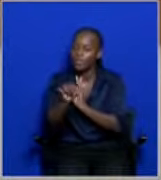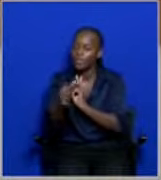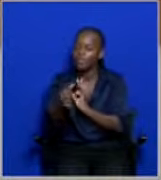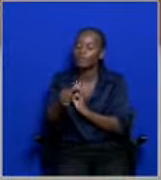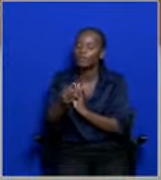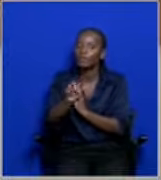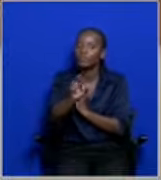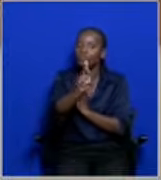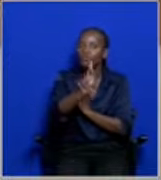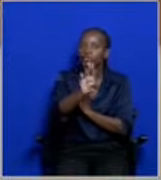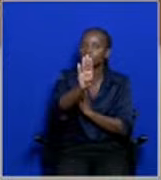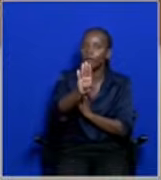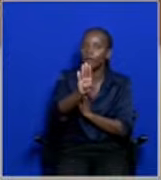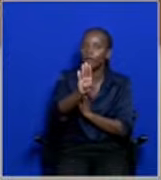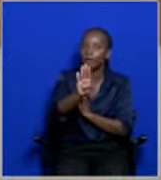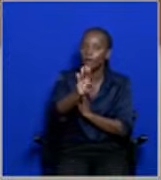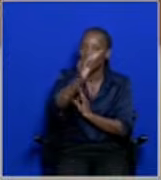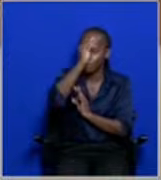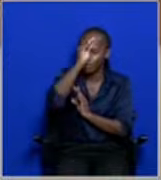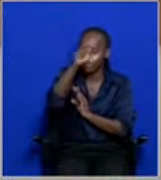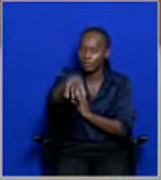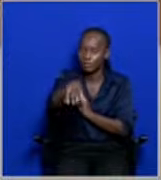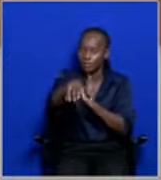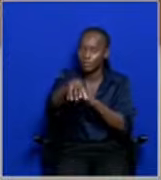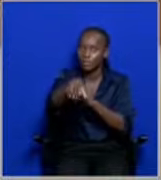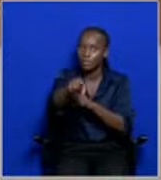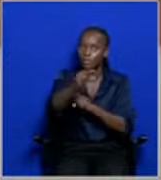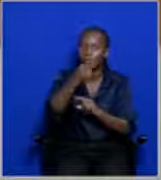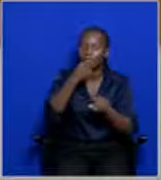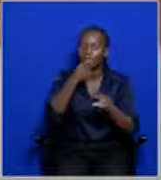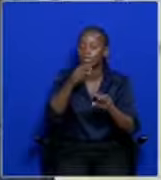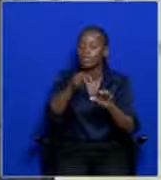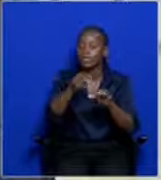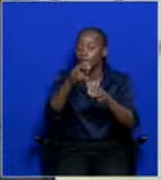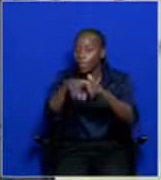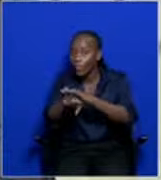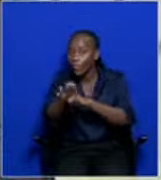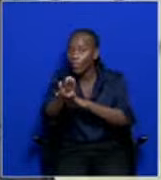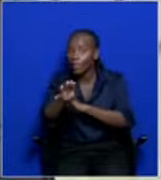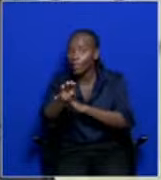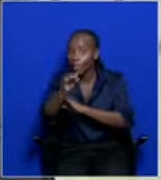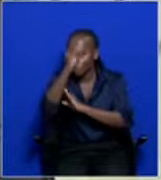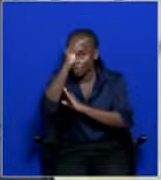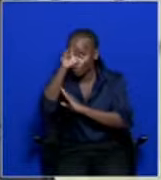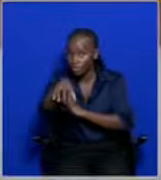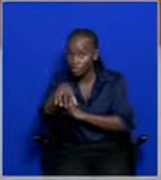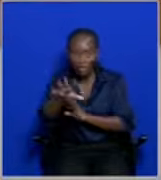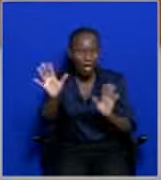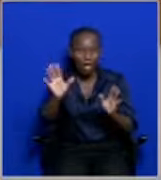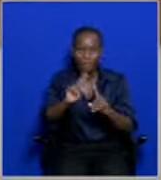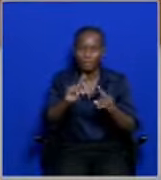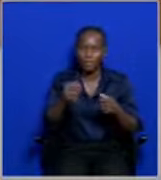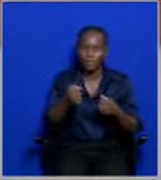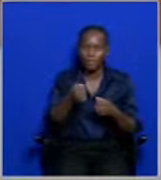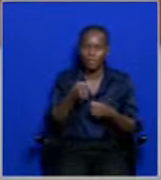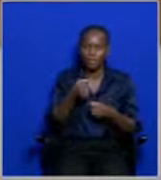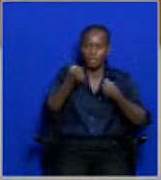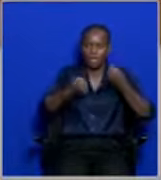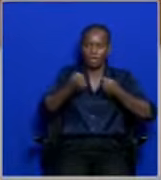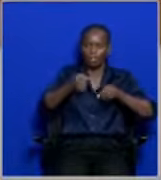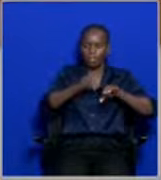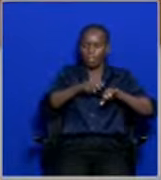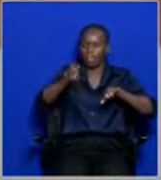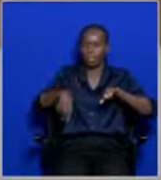I take it that's when they went to register in their presence in the OB register, perhaps? Yes. We